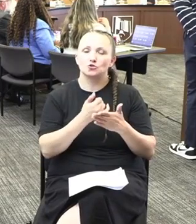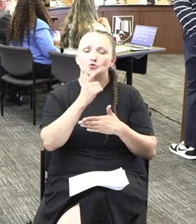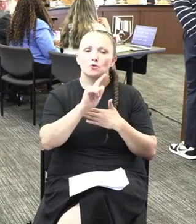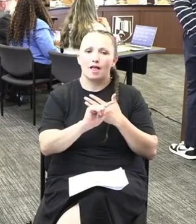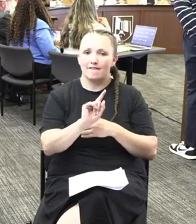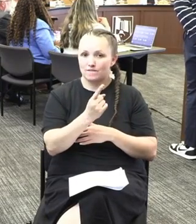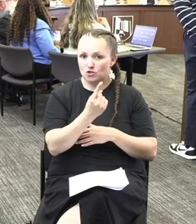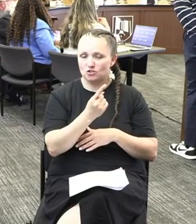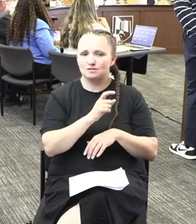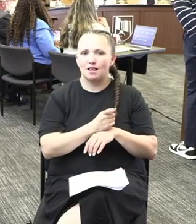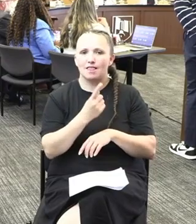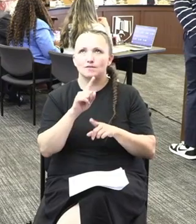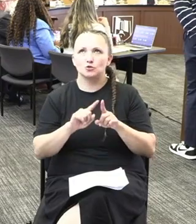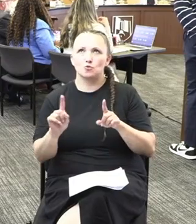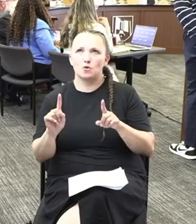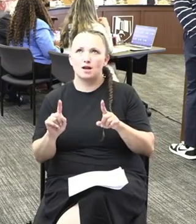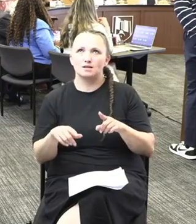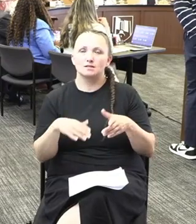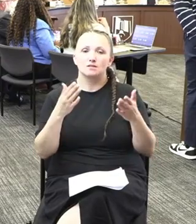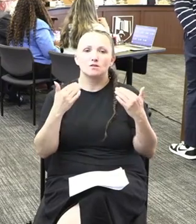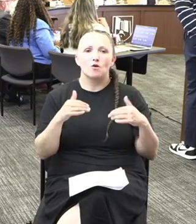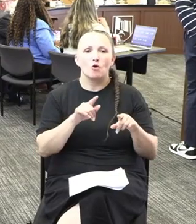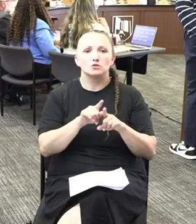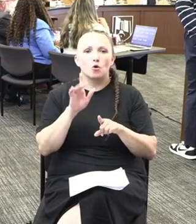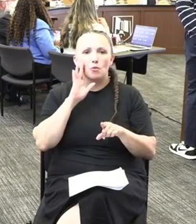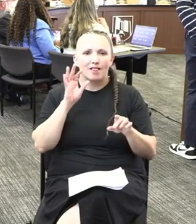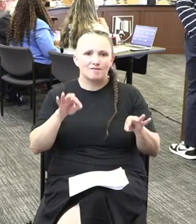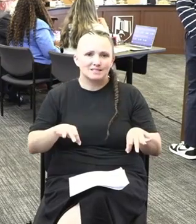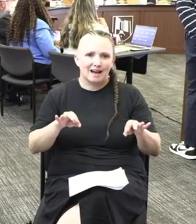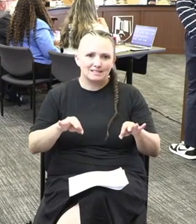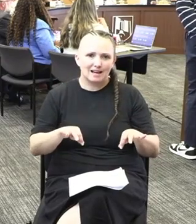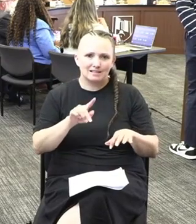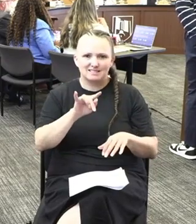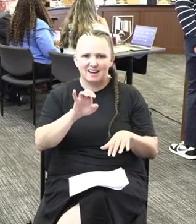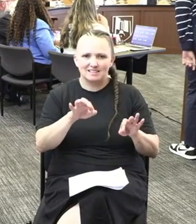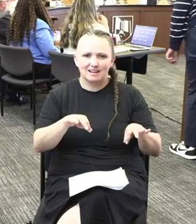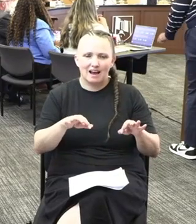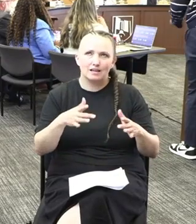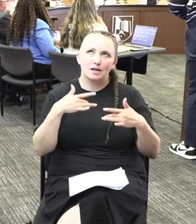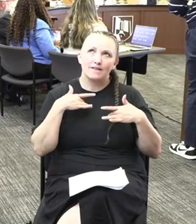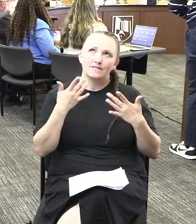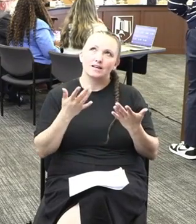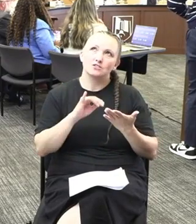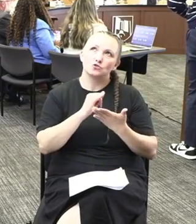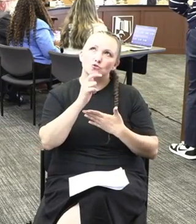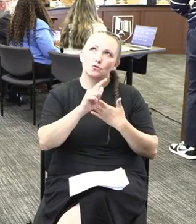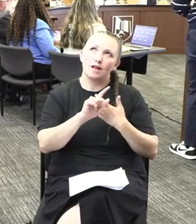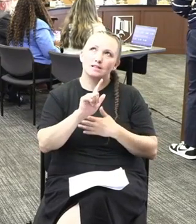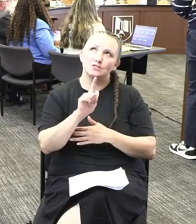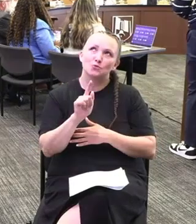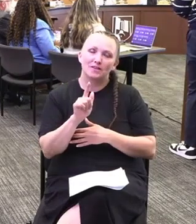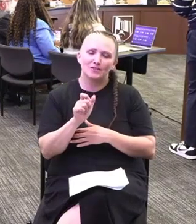OSA will be also hosting a tie-dye event July 21st, 11 a.m. to 1 p.m.